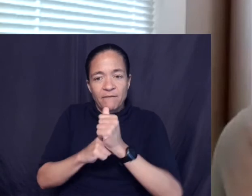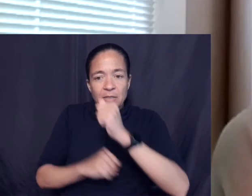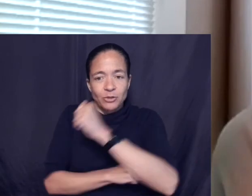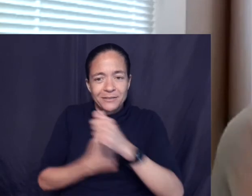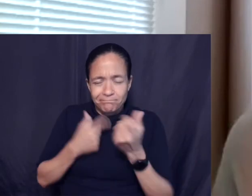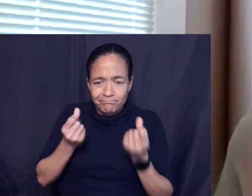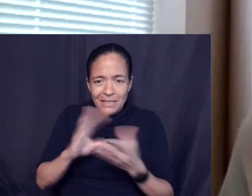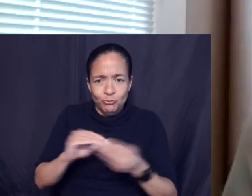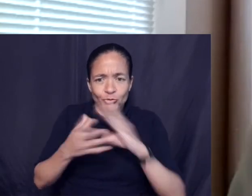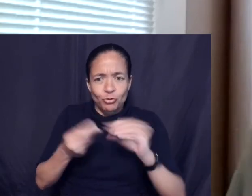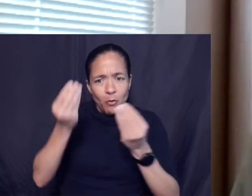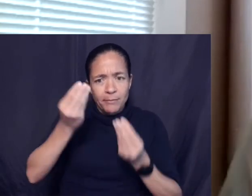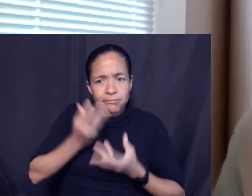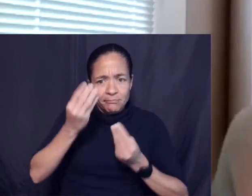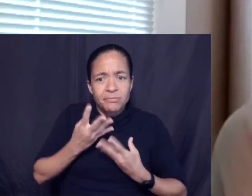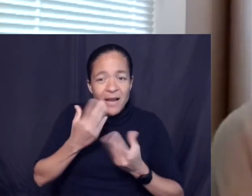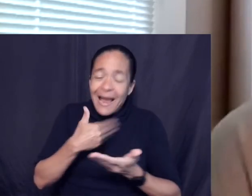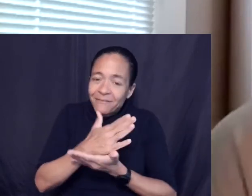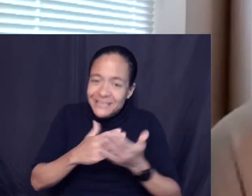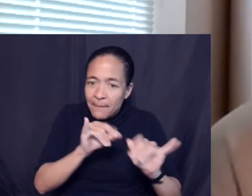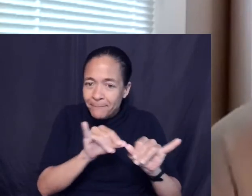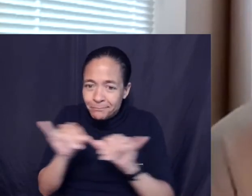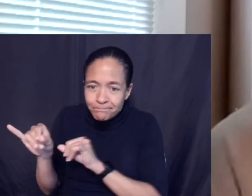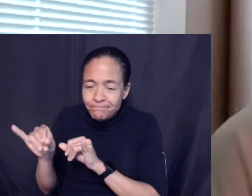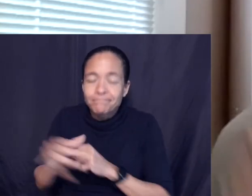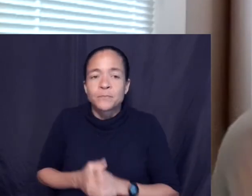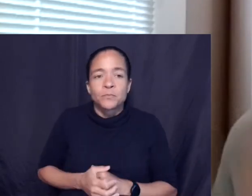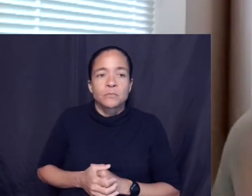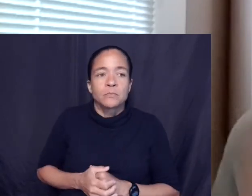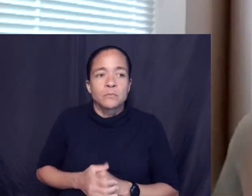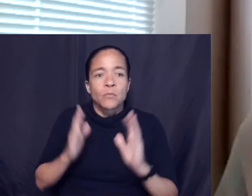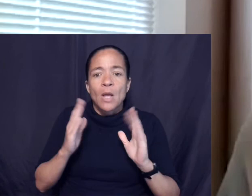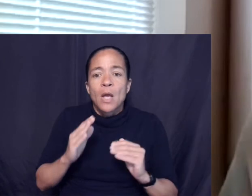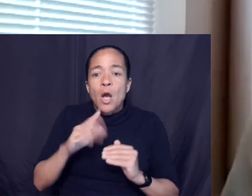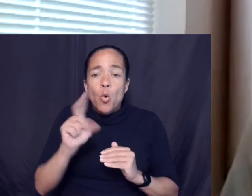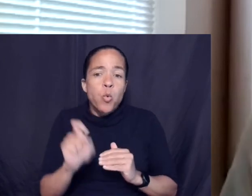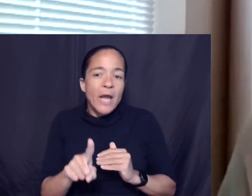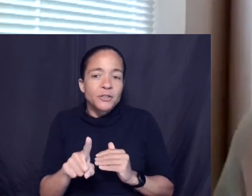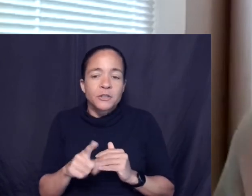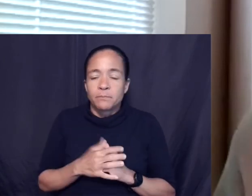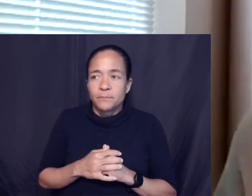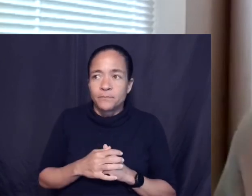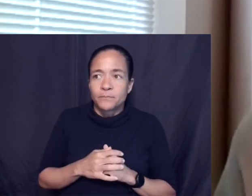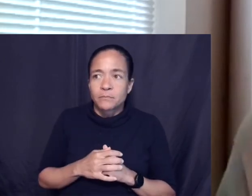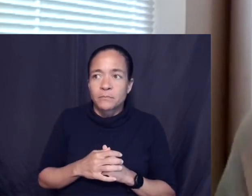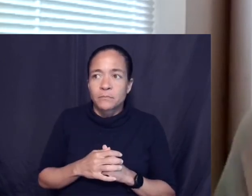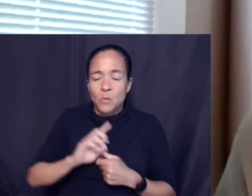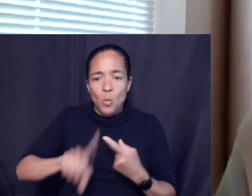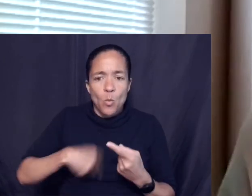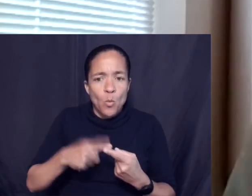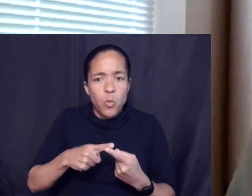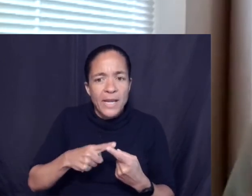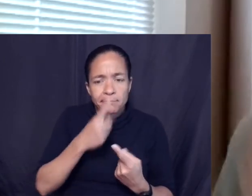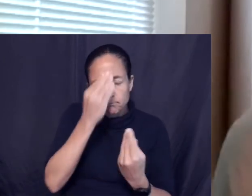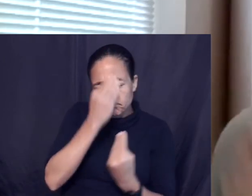you for sharing. And my next question for you all is, what was the first thing that you thought or said